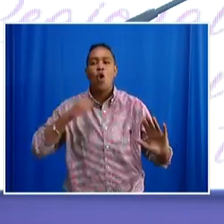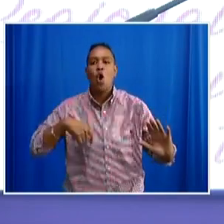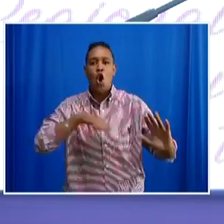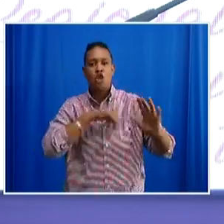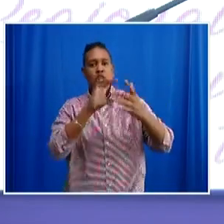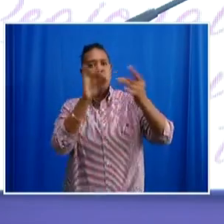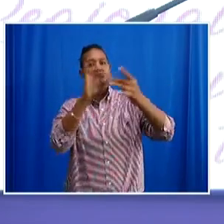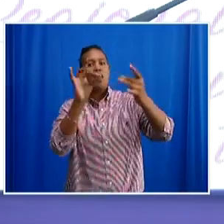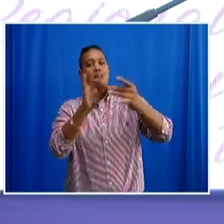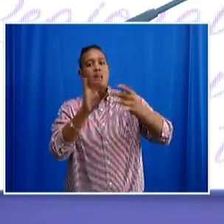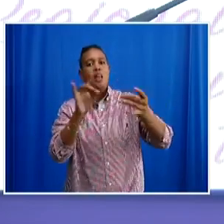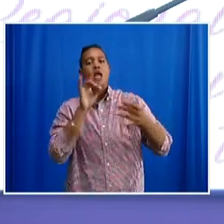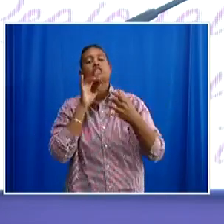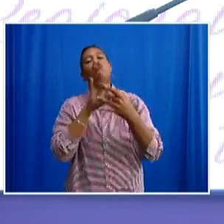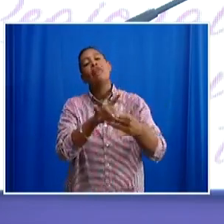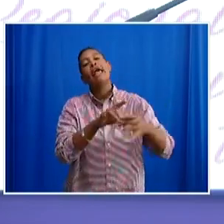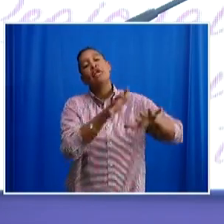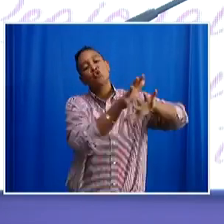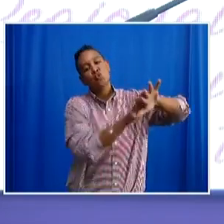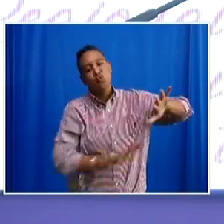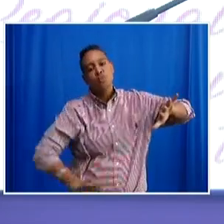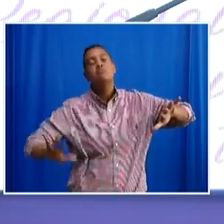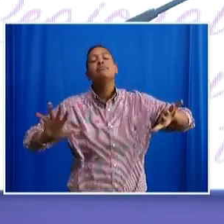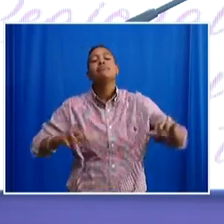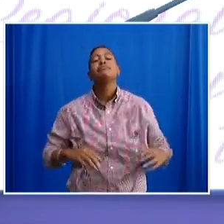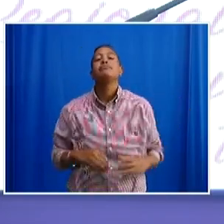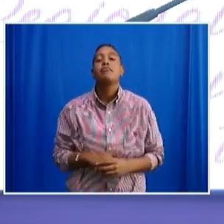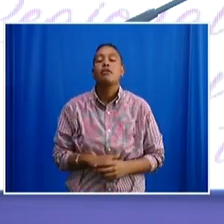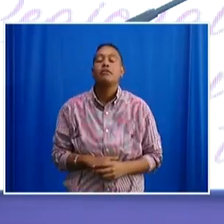it relates to the region.